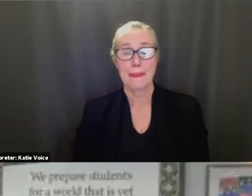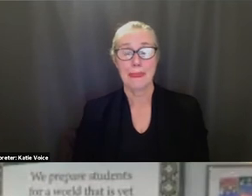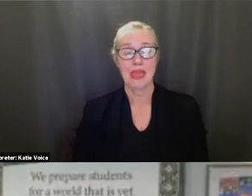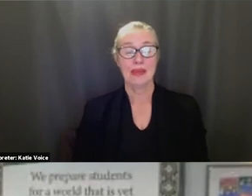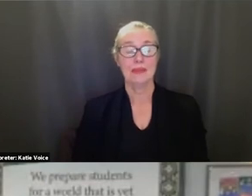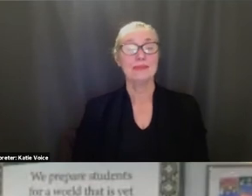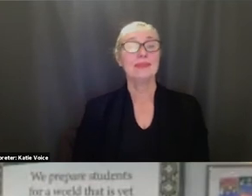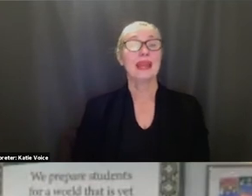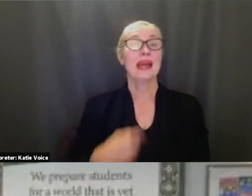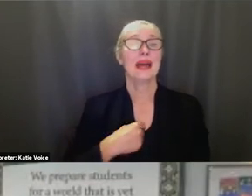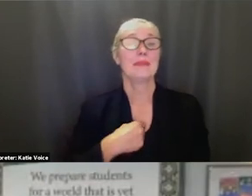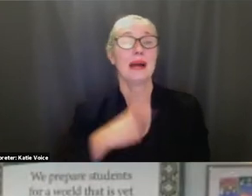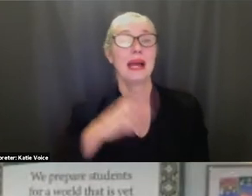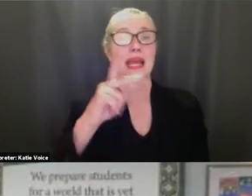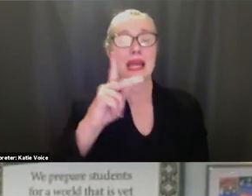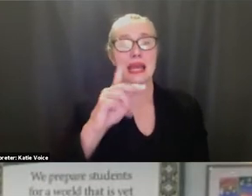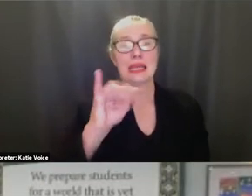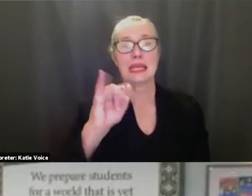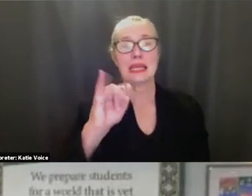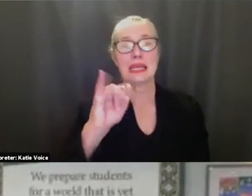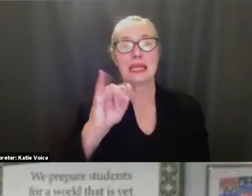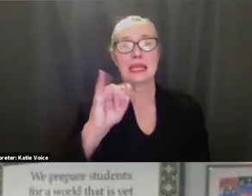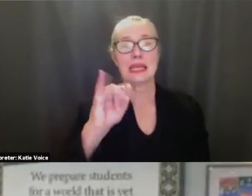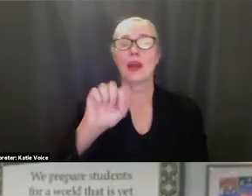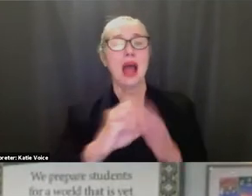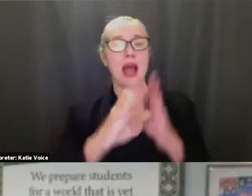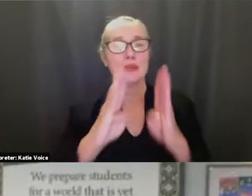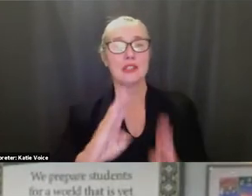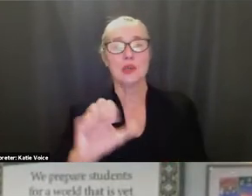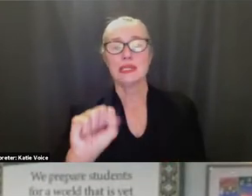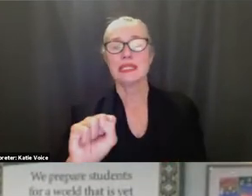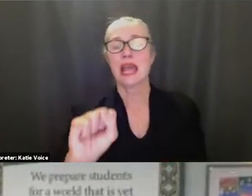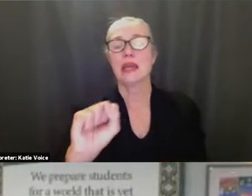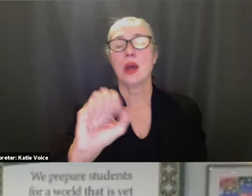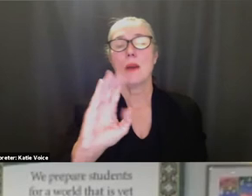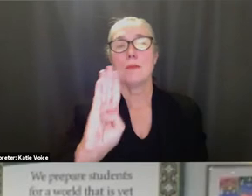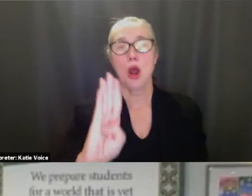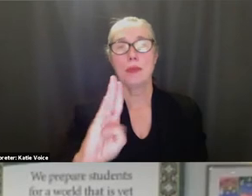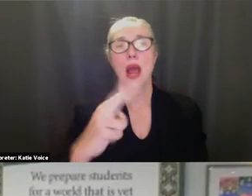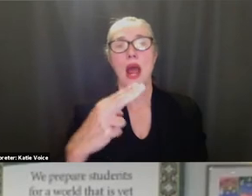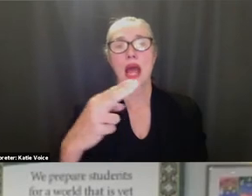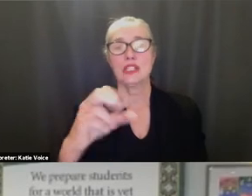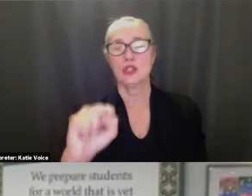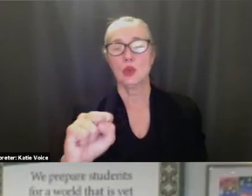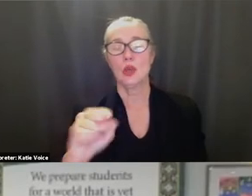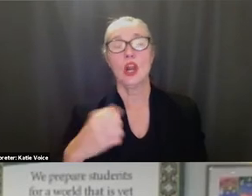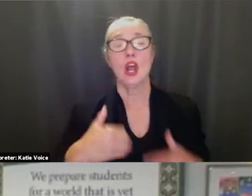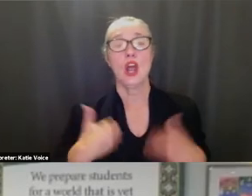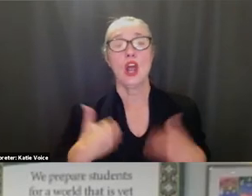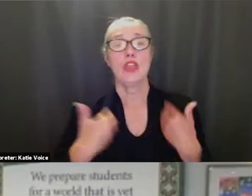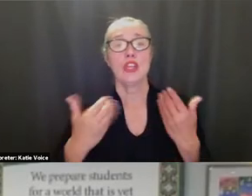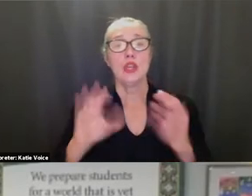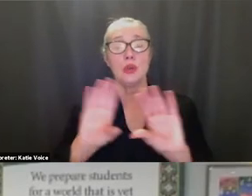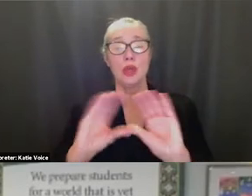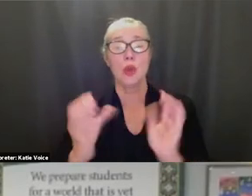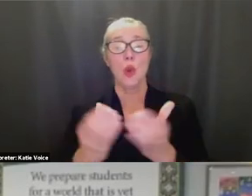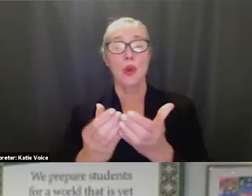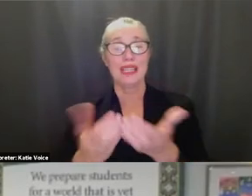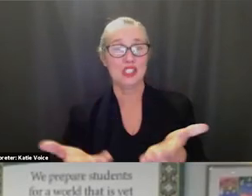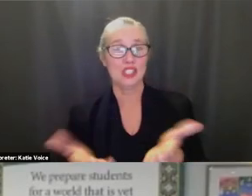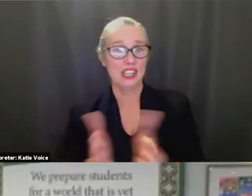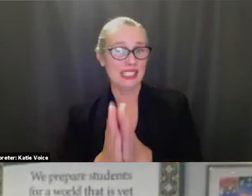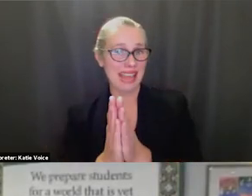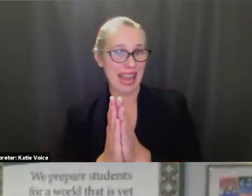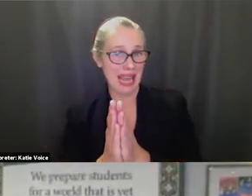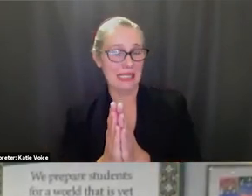hi my name is keiko and i'm a student at santa barbara high school the youth coalition here in santa barbara has asked the community to